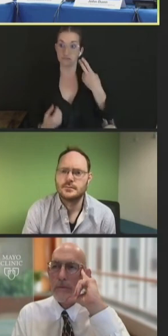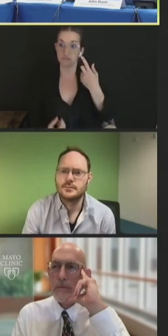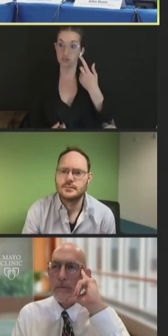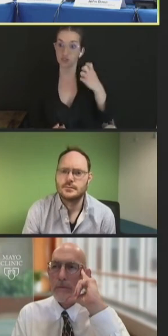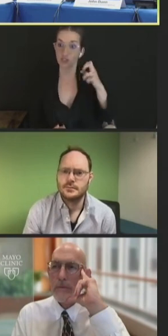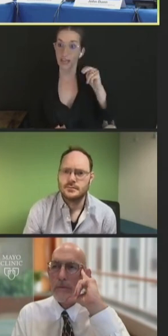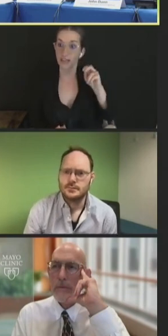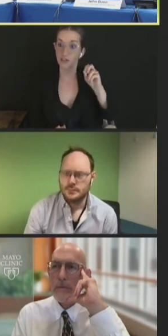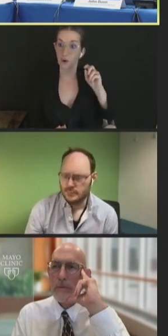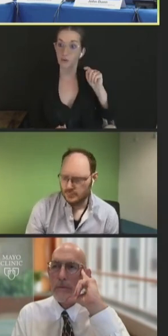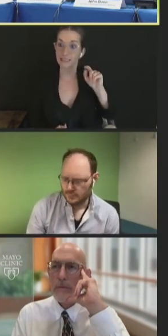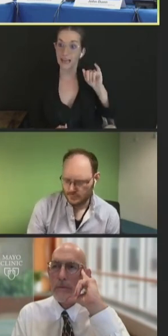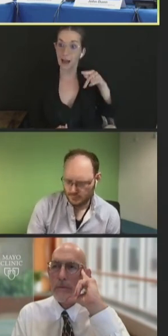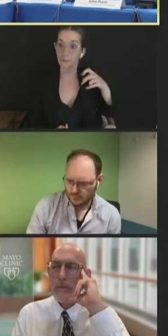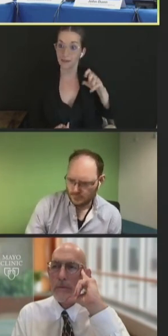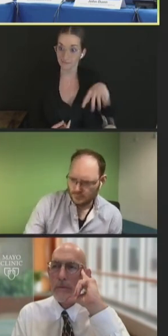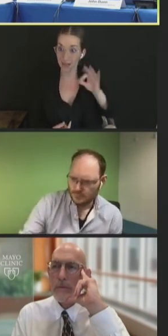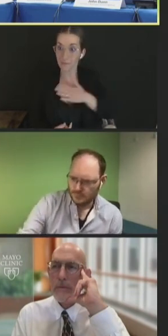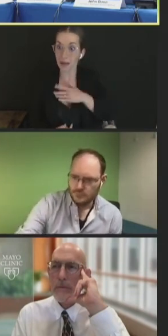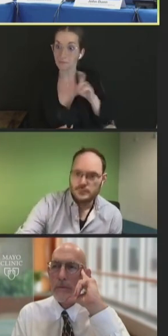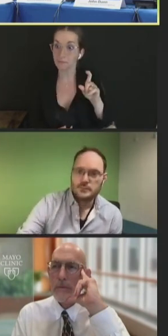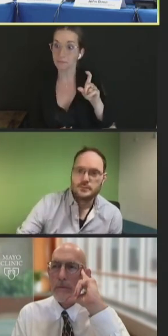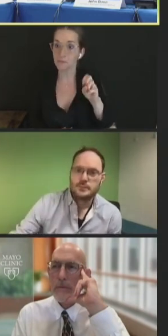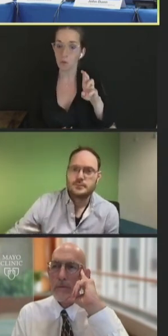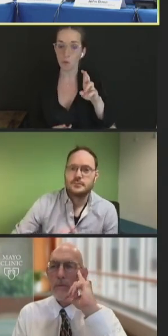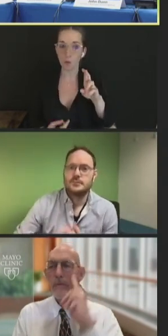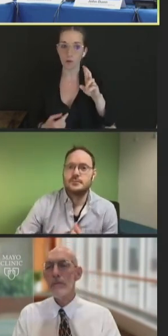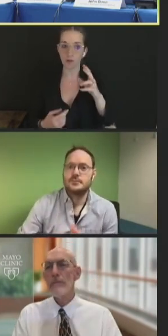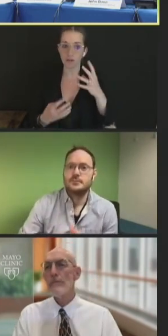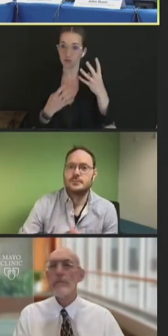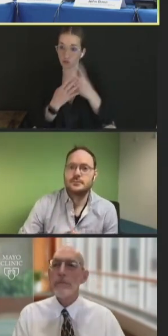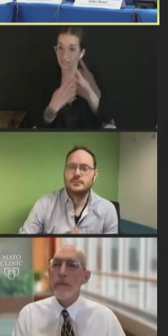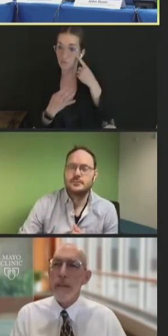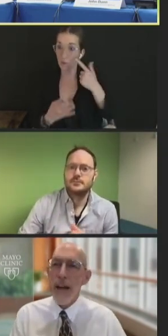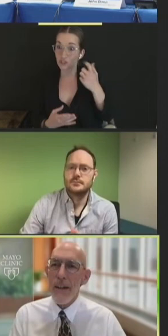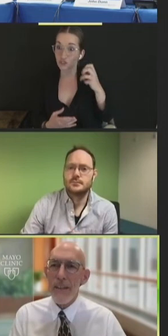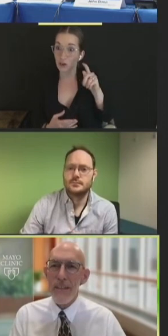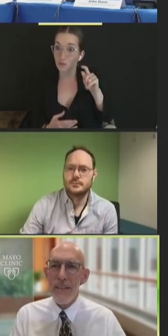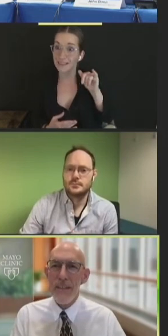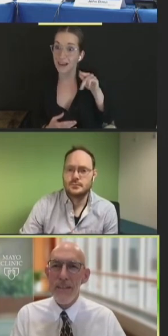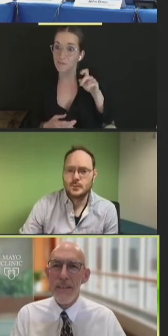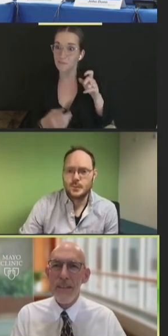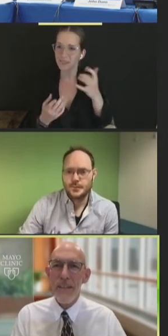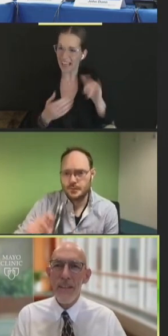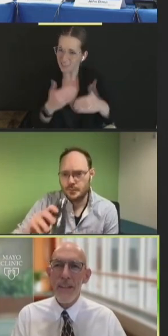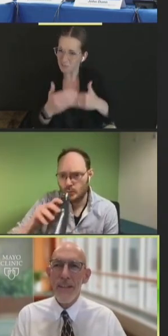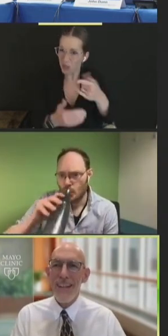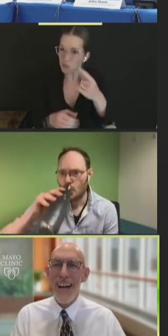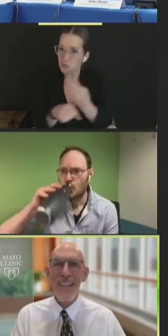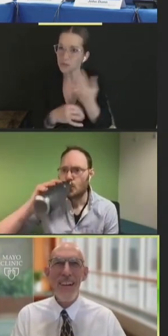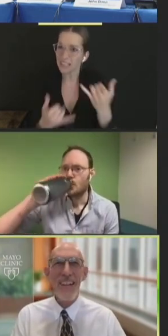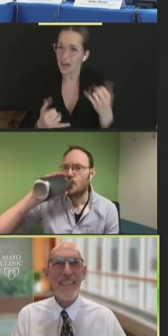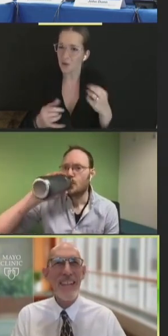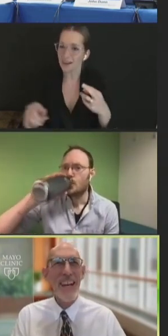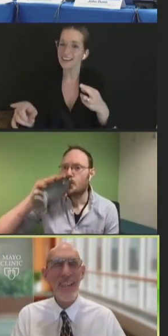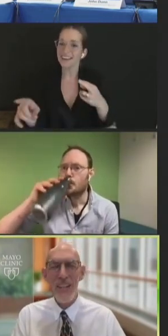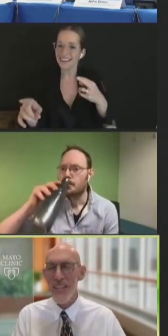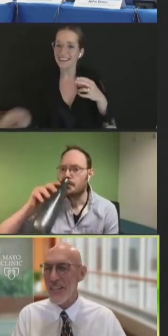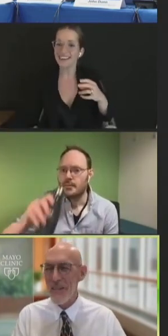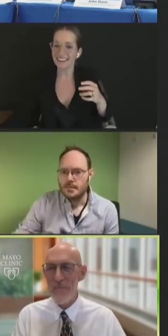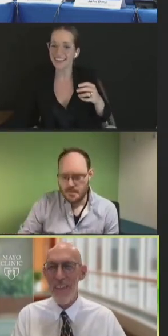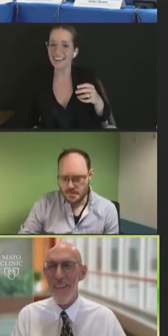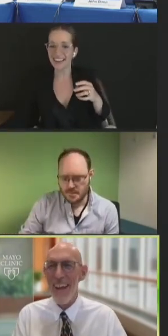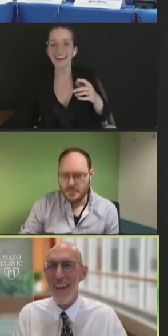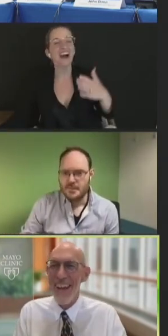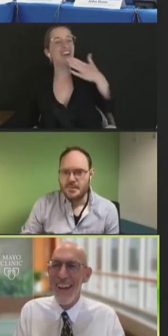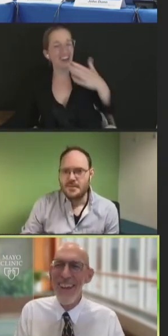the process that you use now? I'm just trying to wrap my head around this. Sorry. Yeah, Chris, good to see you,